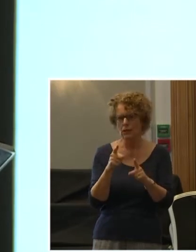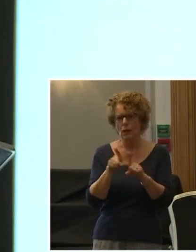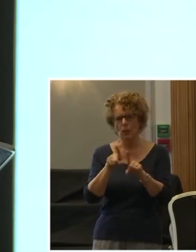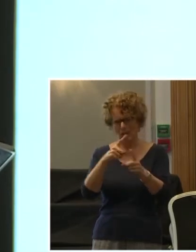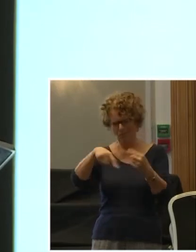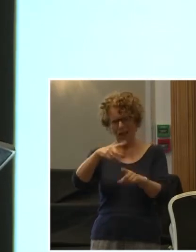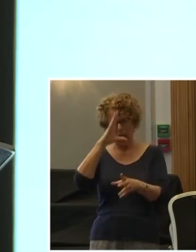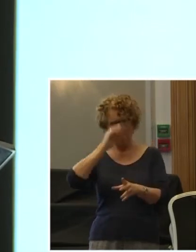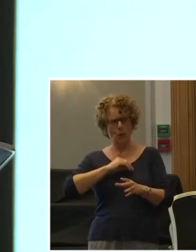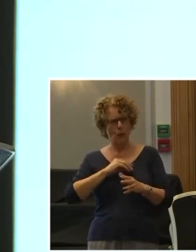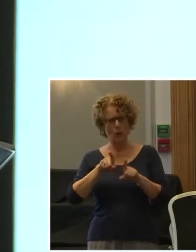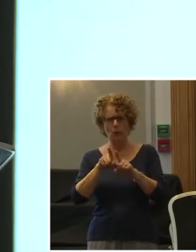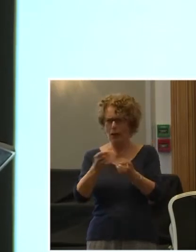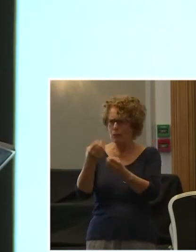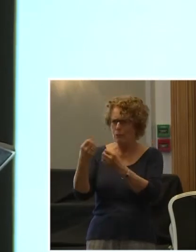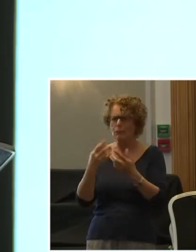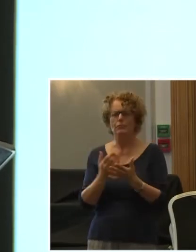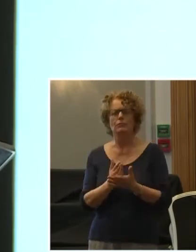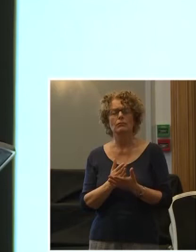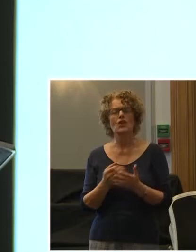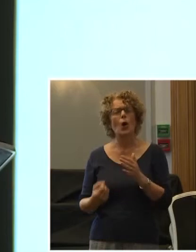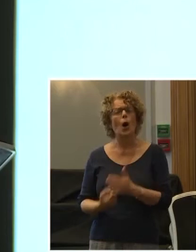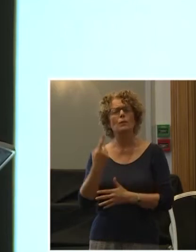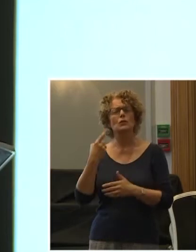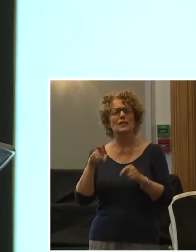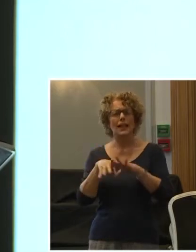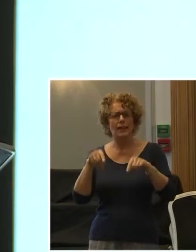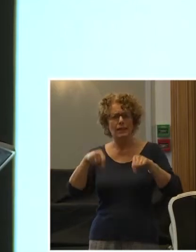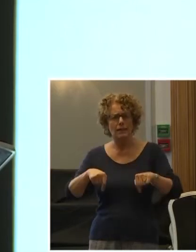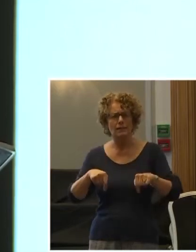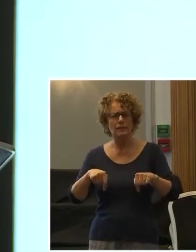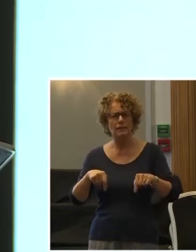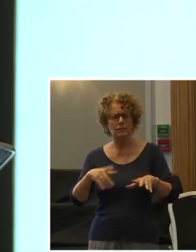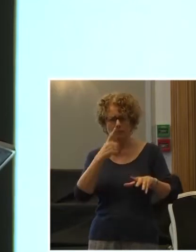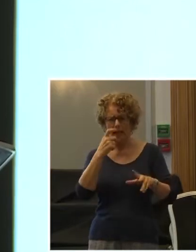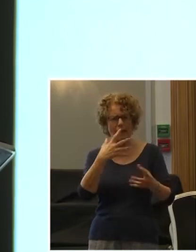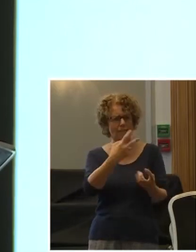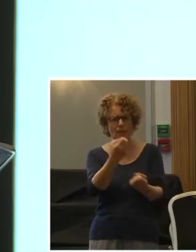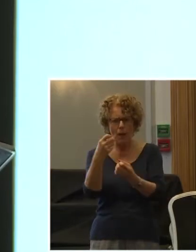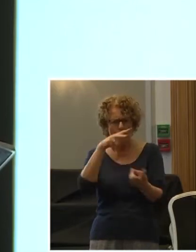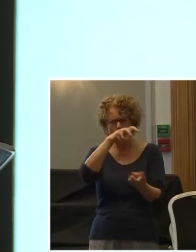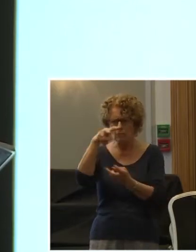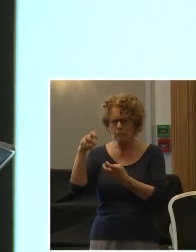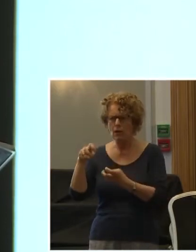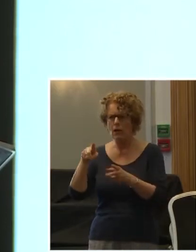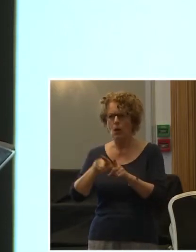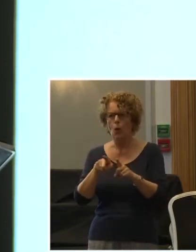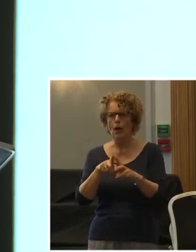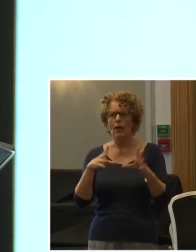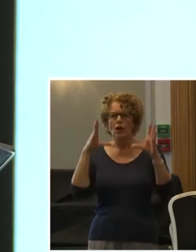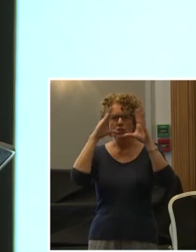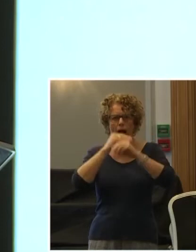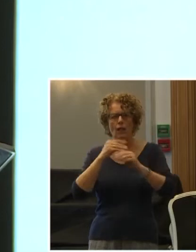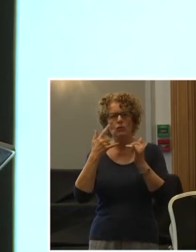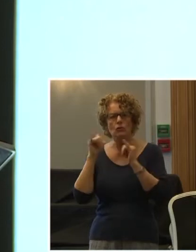anecdotally where we're up to. And it's opportunities like this to get feedback, along with our sight loss survey, that helps us